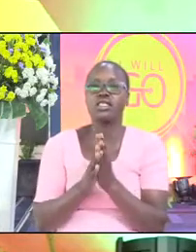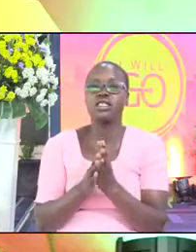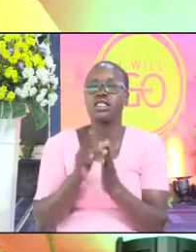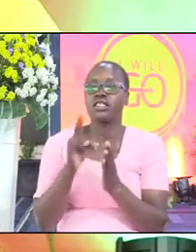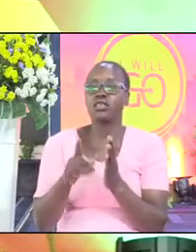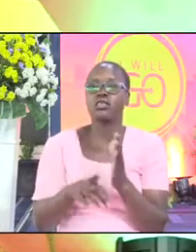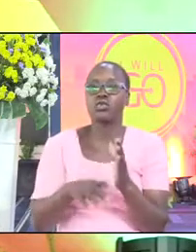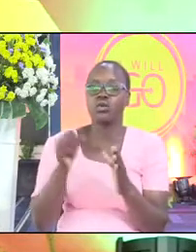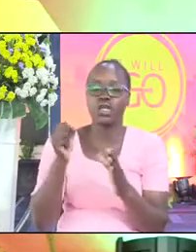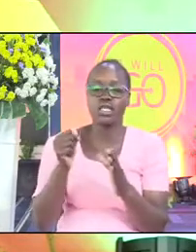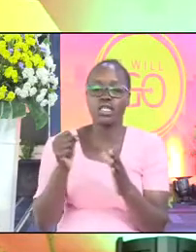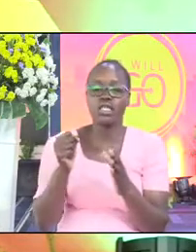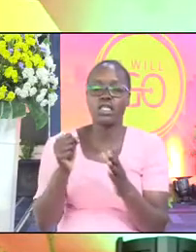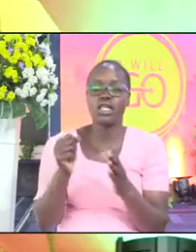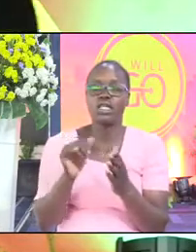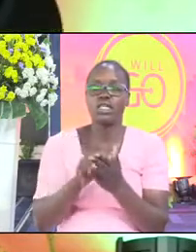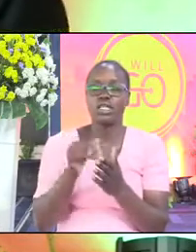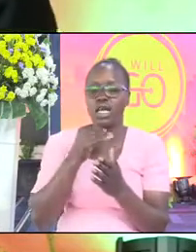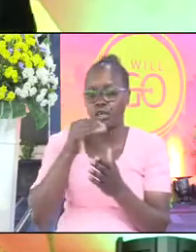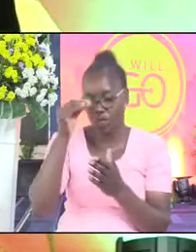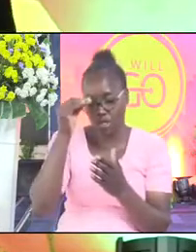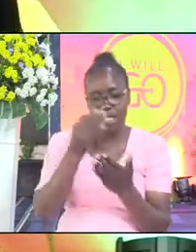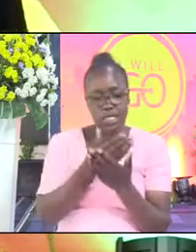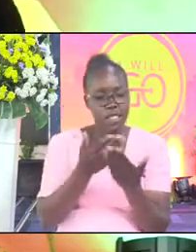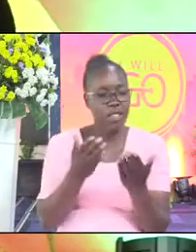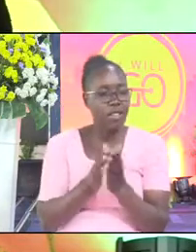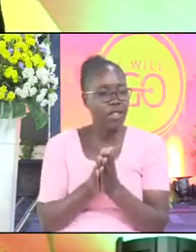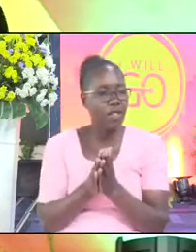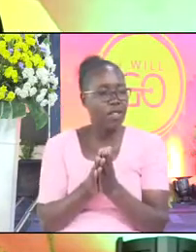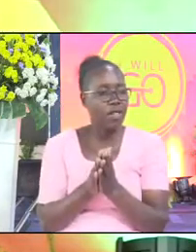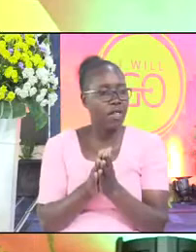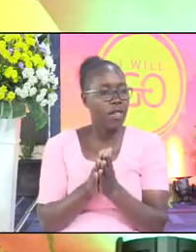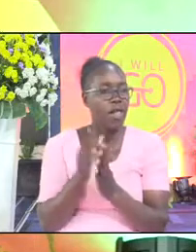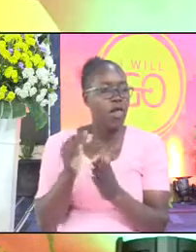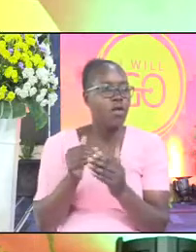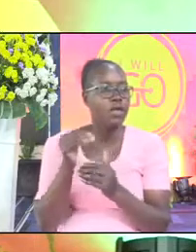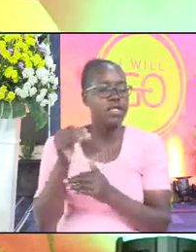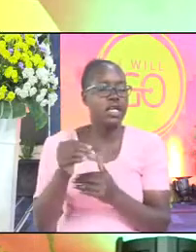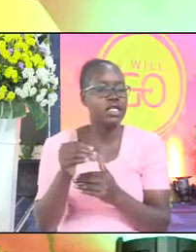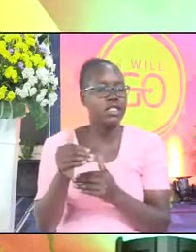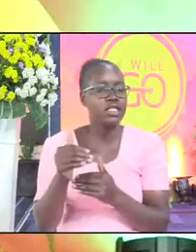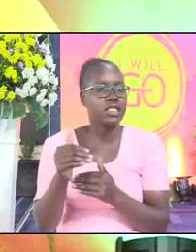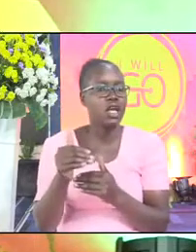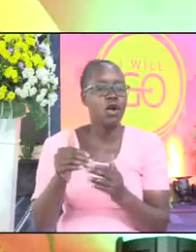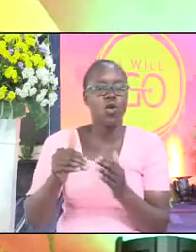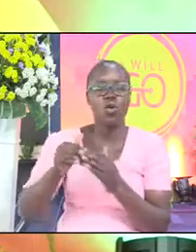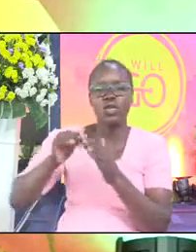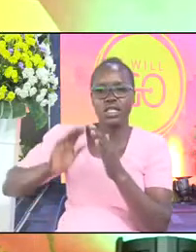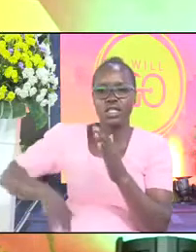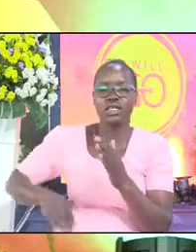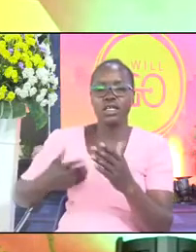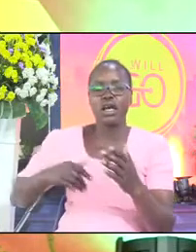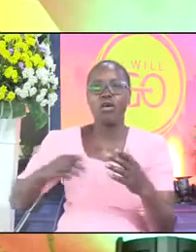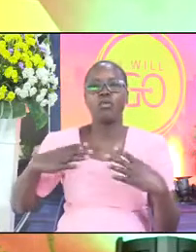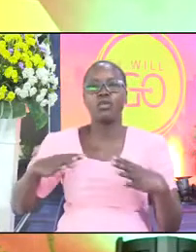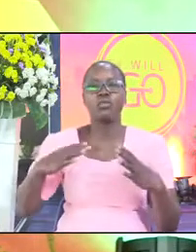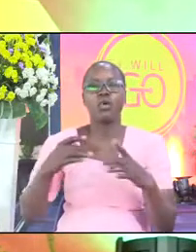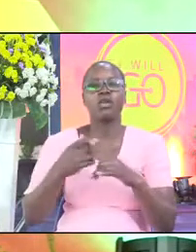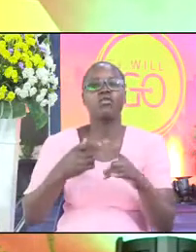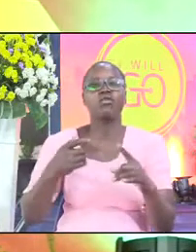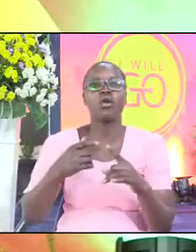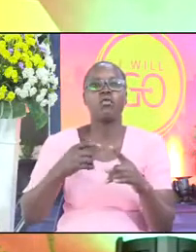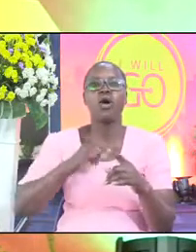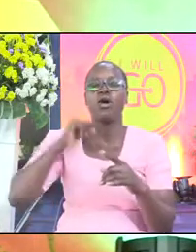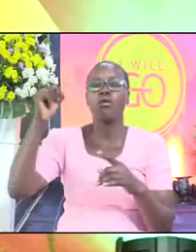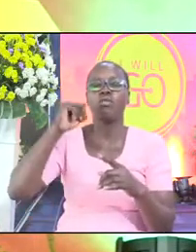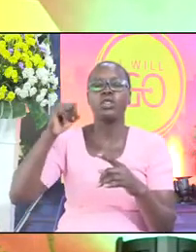one Esther. Come on, can I preach it? It was one Esther who delivered her people from political